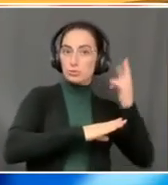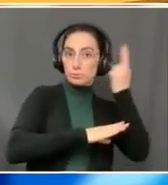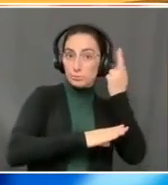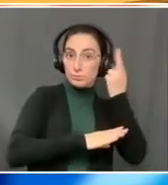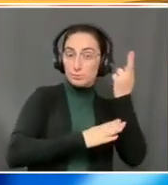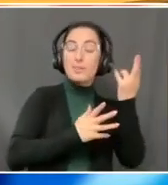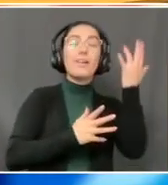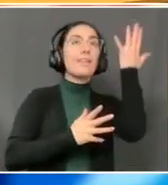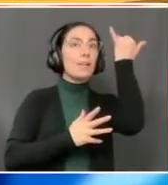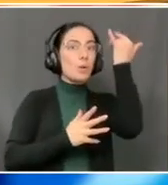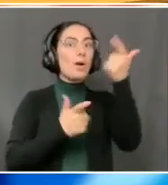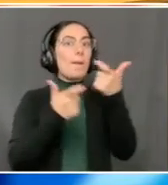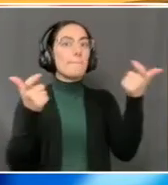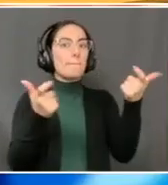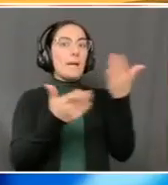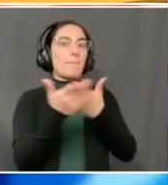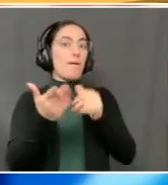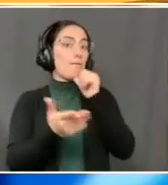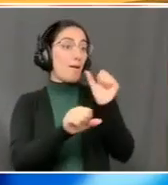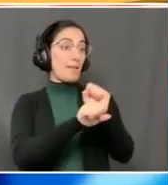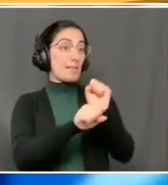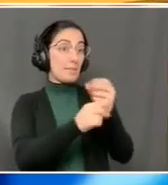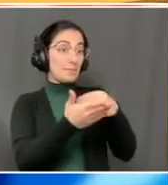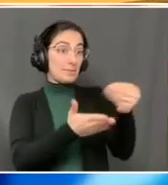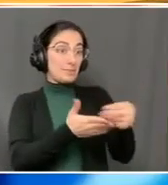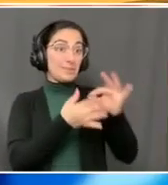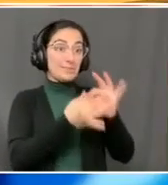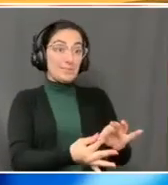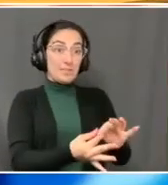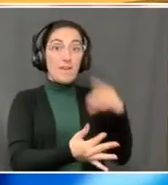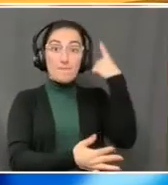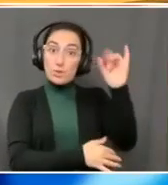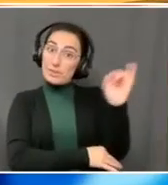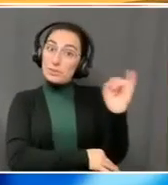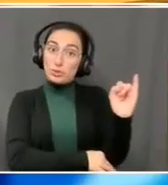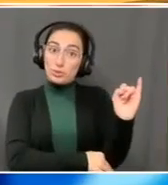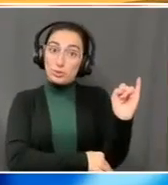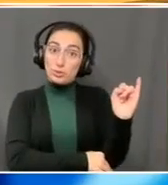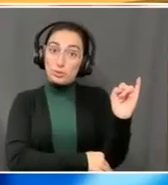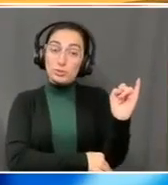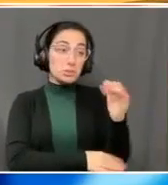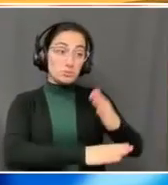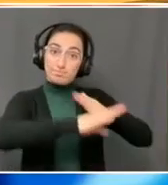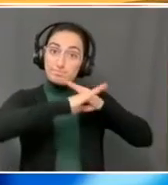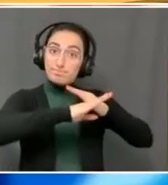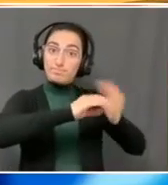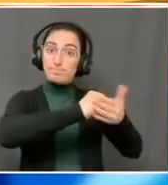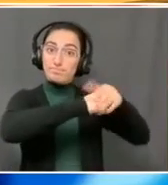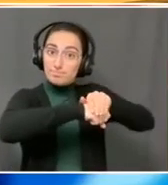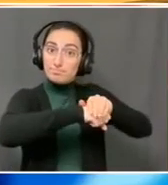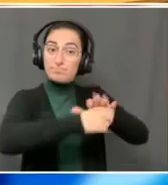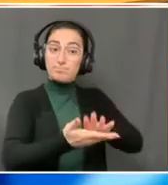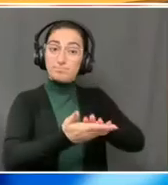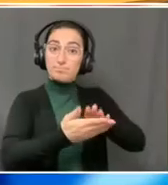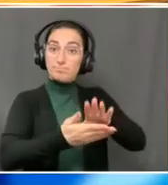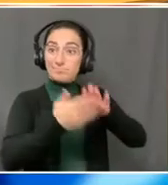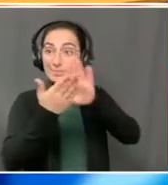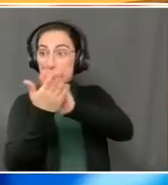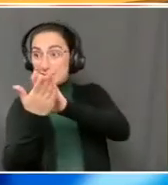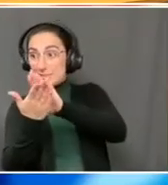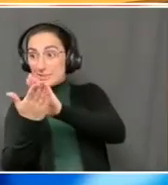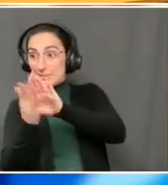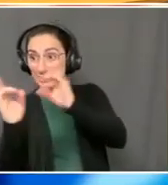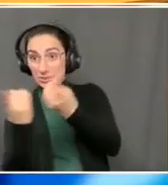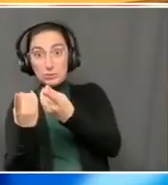district's non-labor spending is for. It's for that kind of coverage to protect the district against substantial